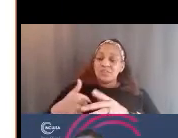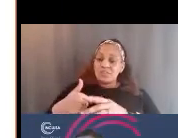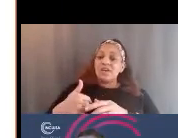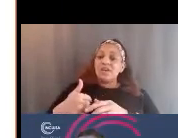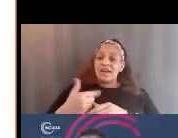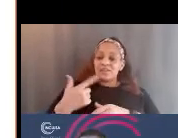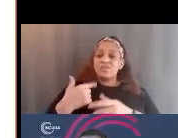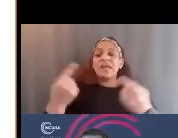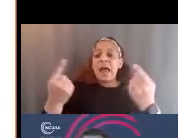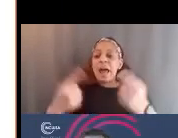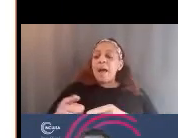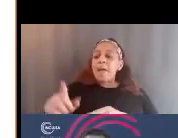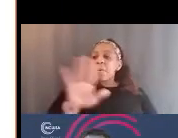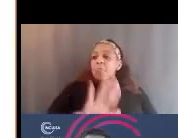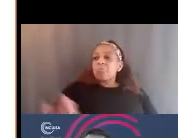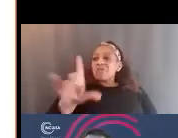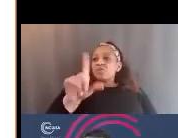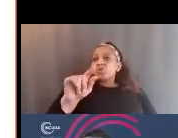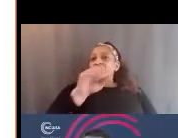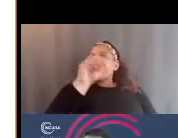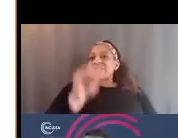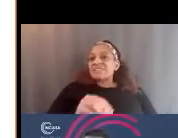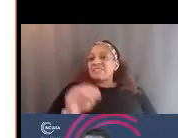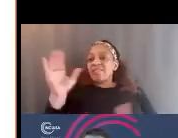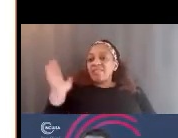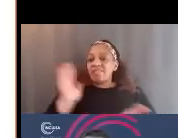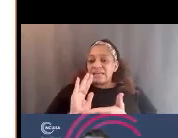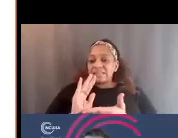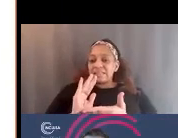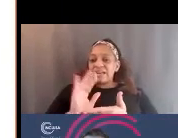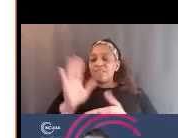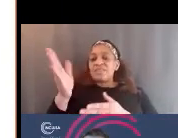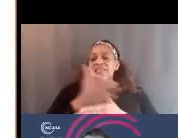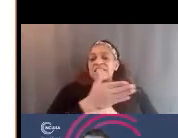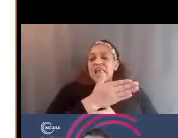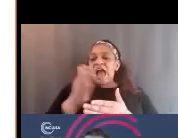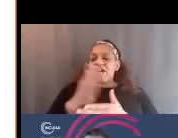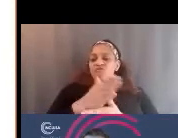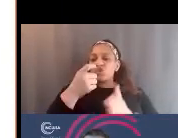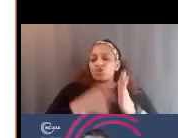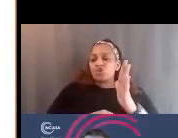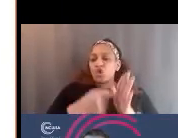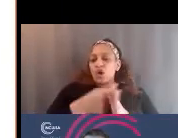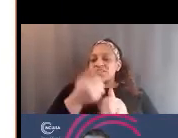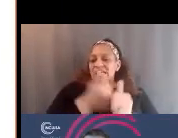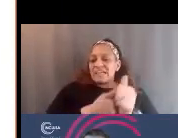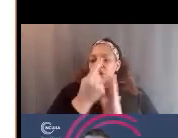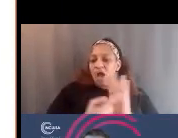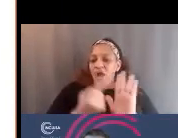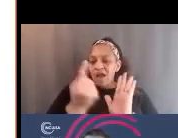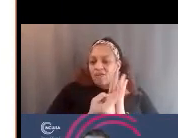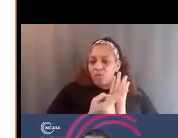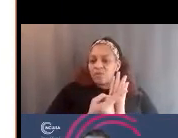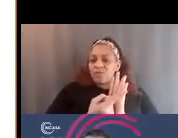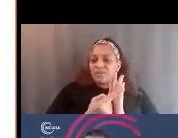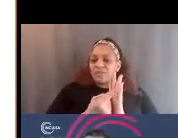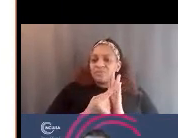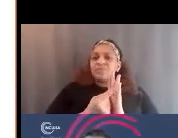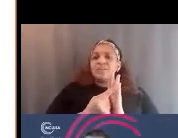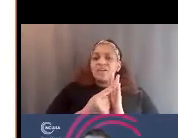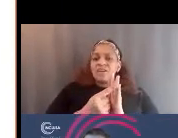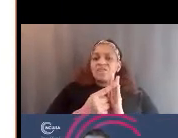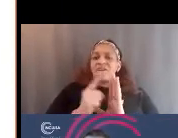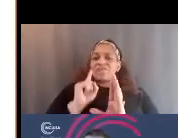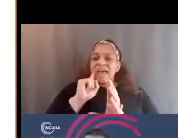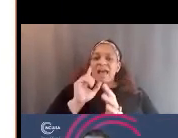consistently roughly 20% less. The average cost per hour worked for Inclusa under that